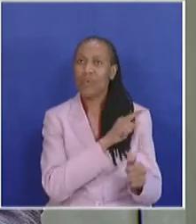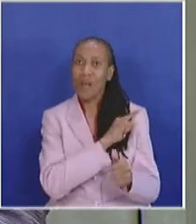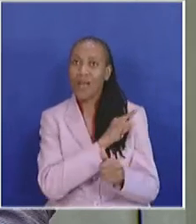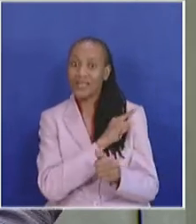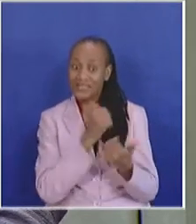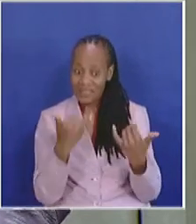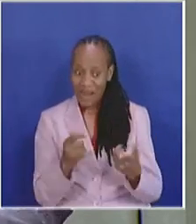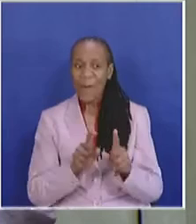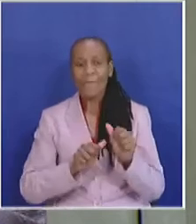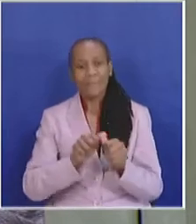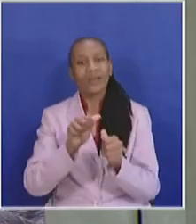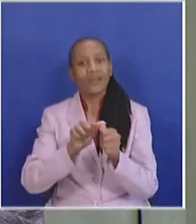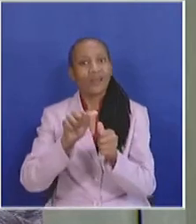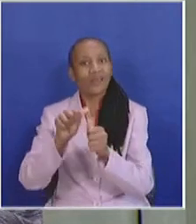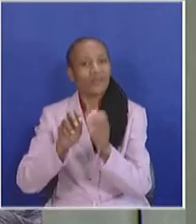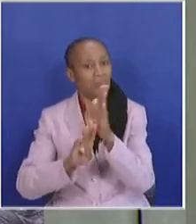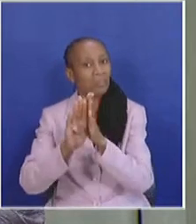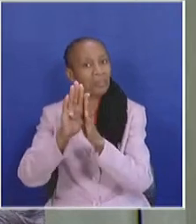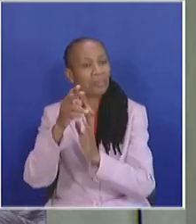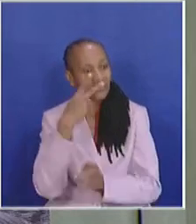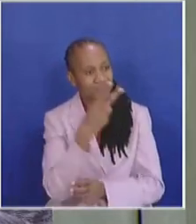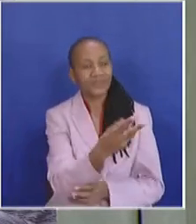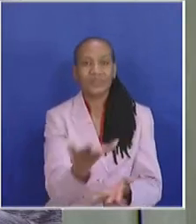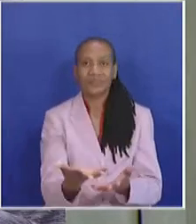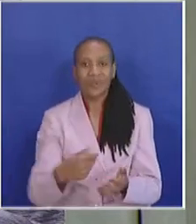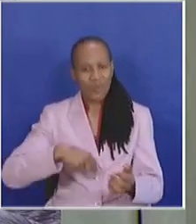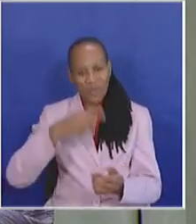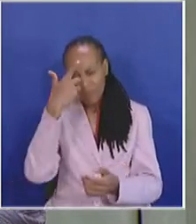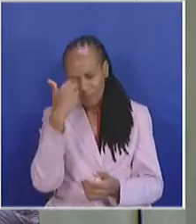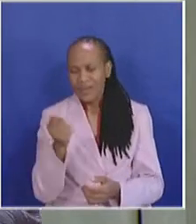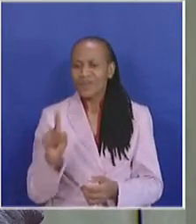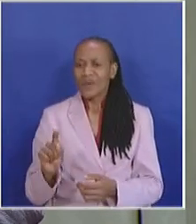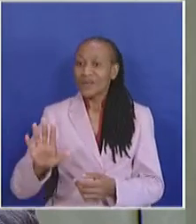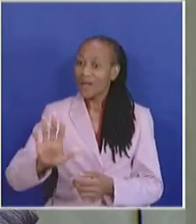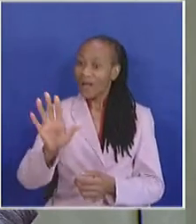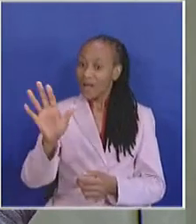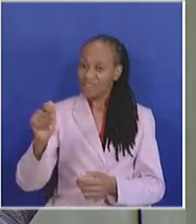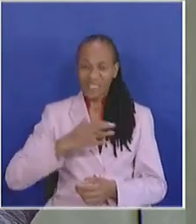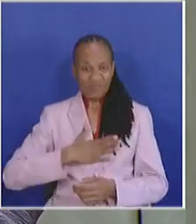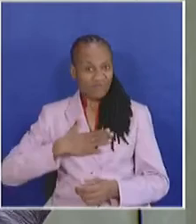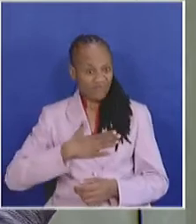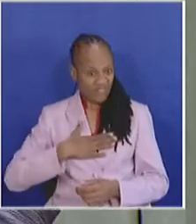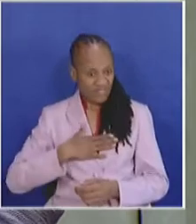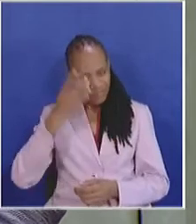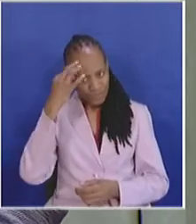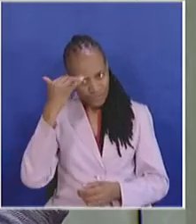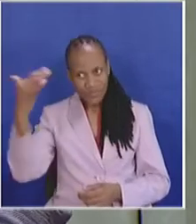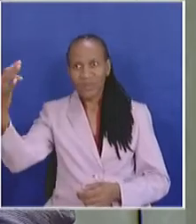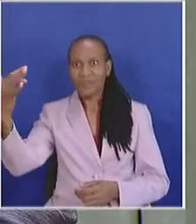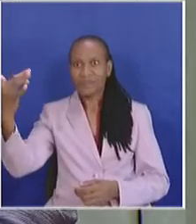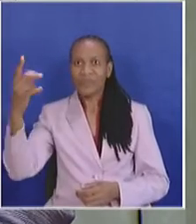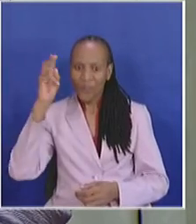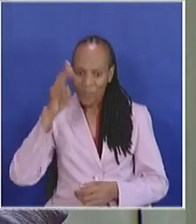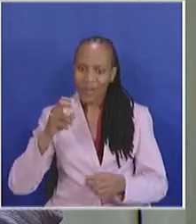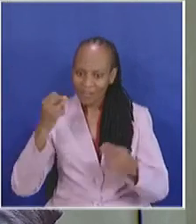better, and we believe that our Africanism dream is going to be